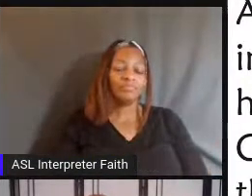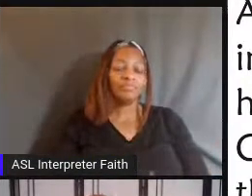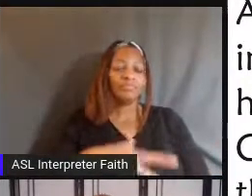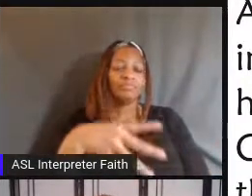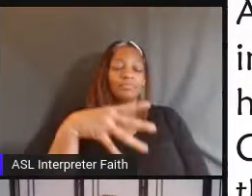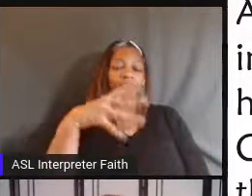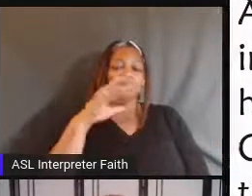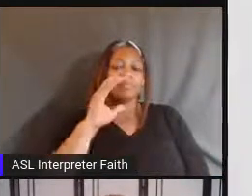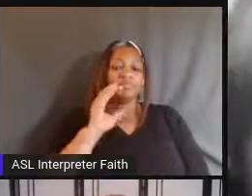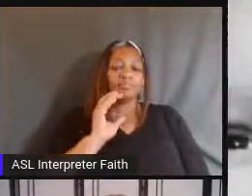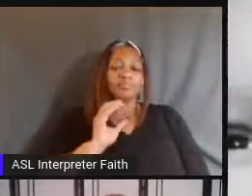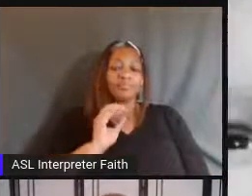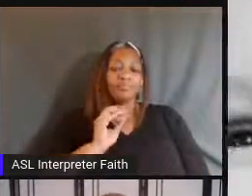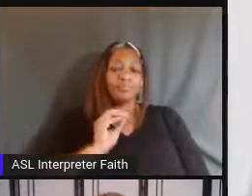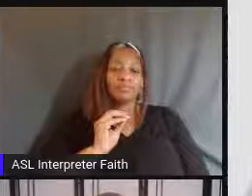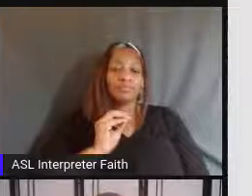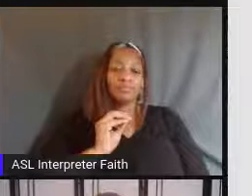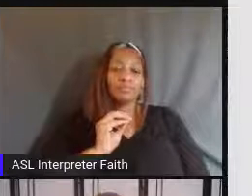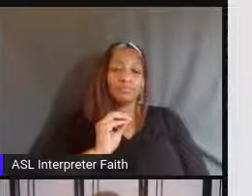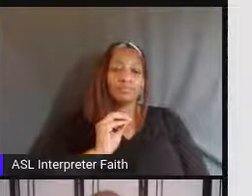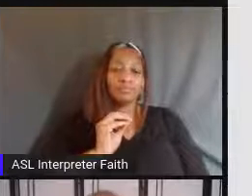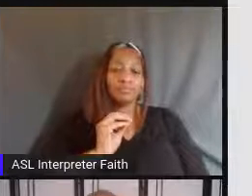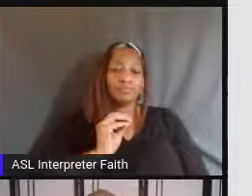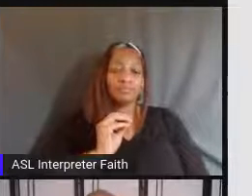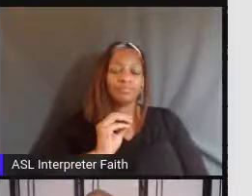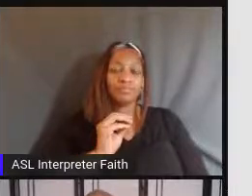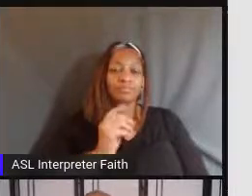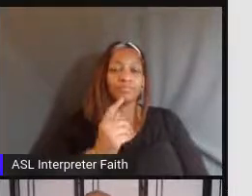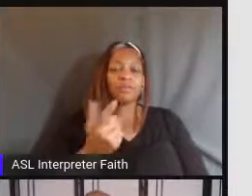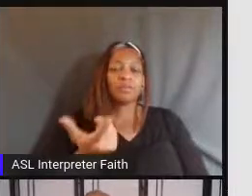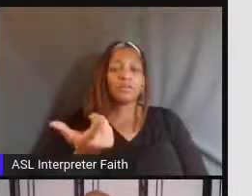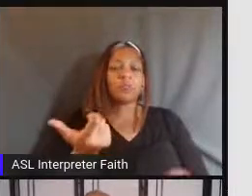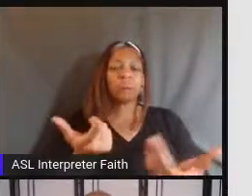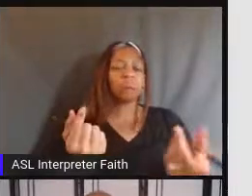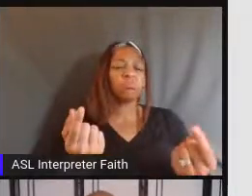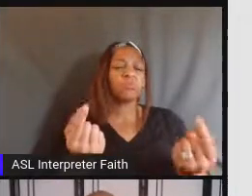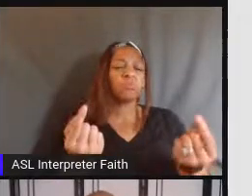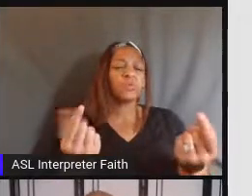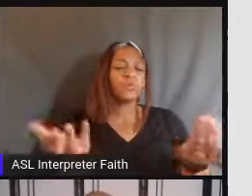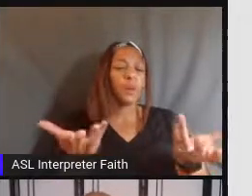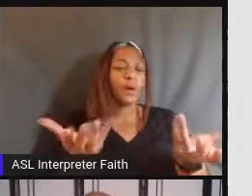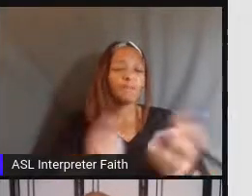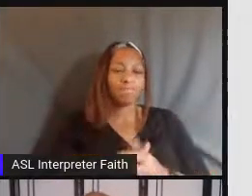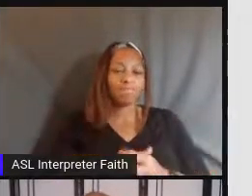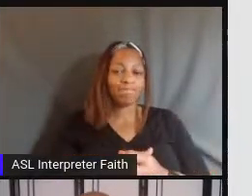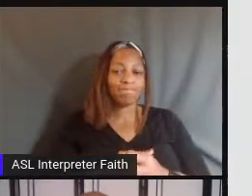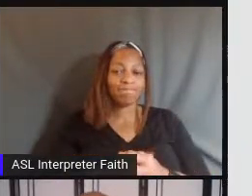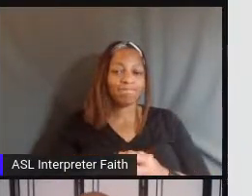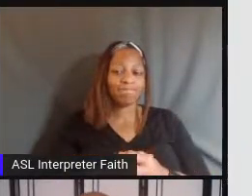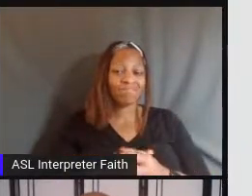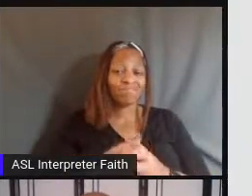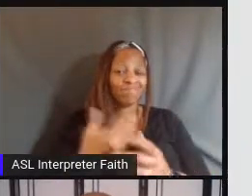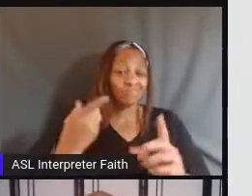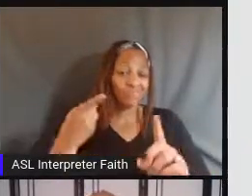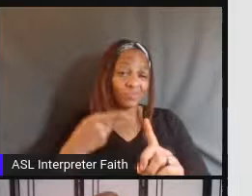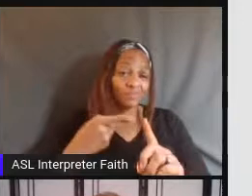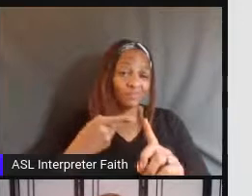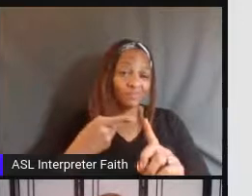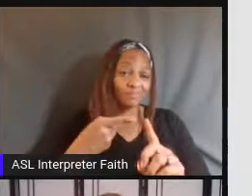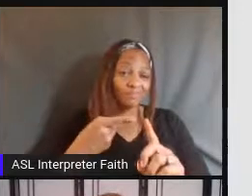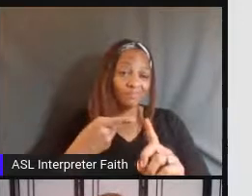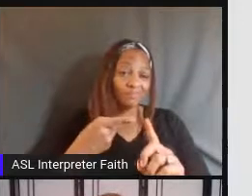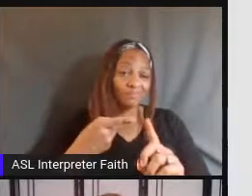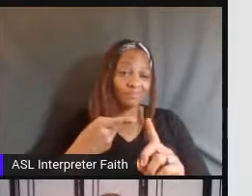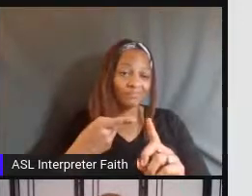So here we are with this invitation. What do we do with it? Like, so what? I mean,